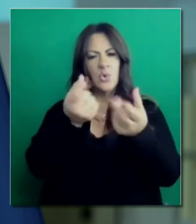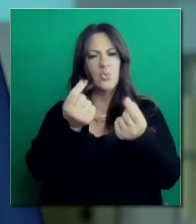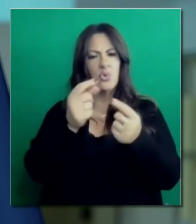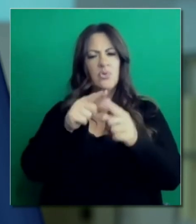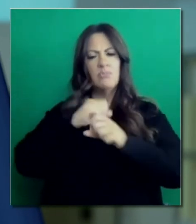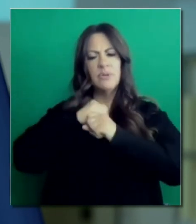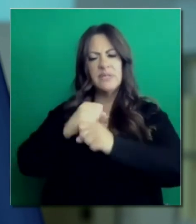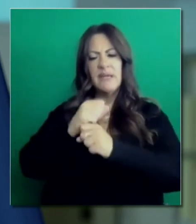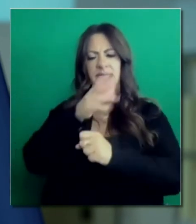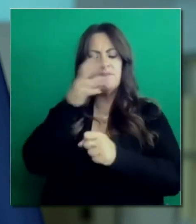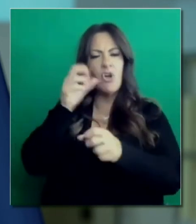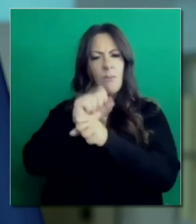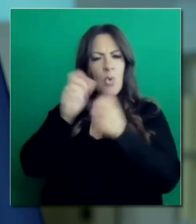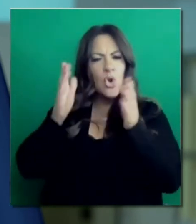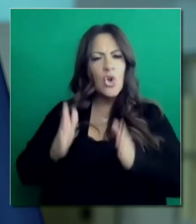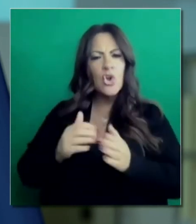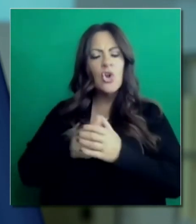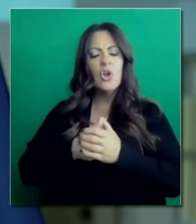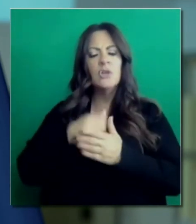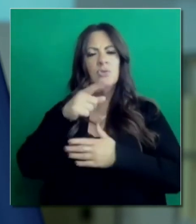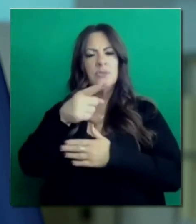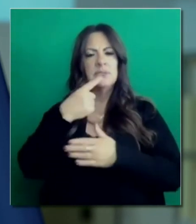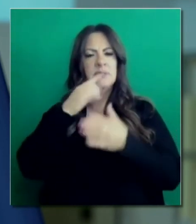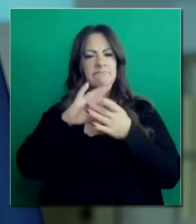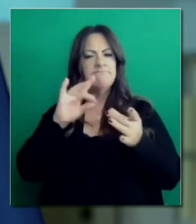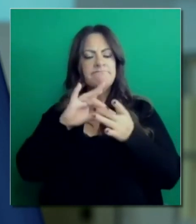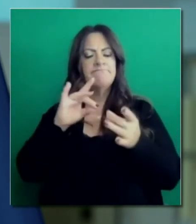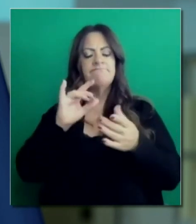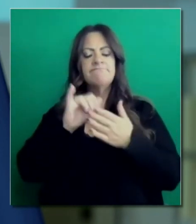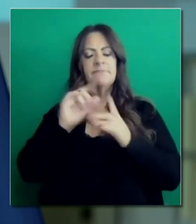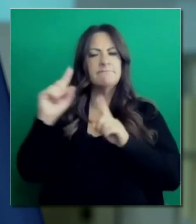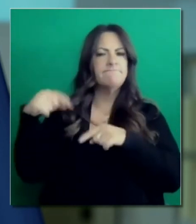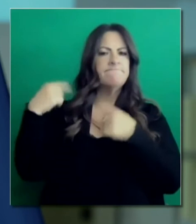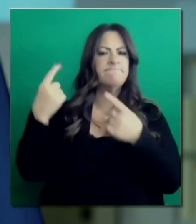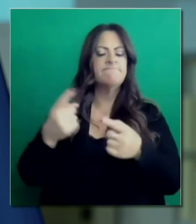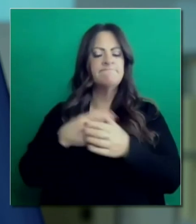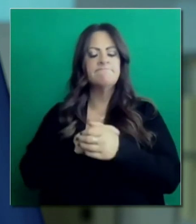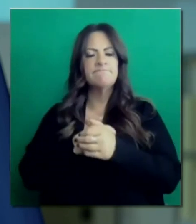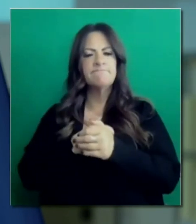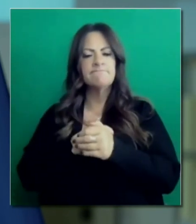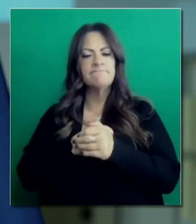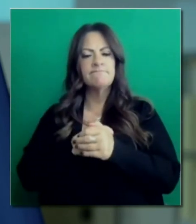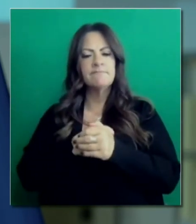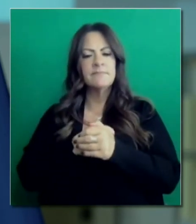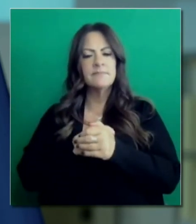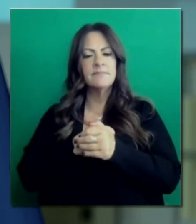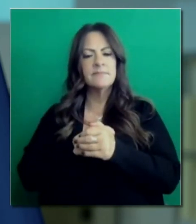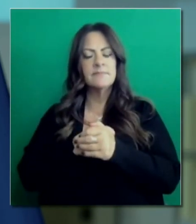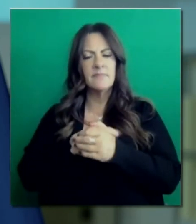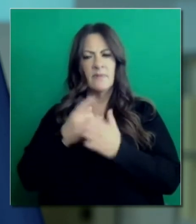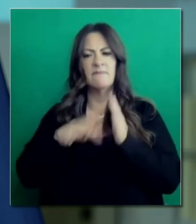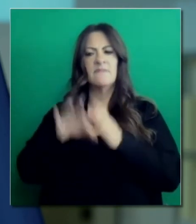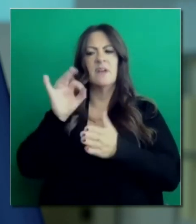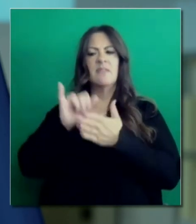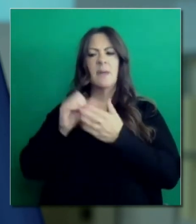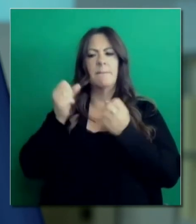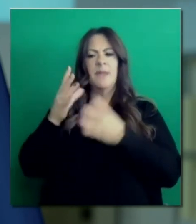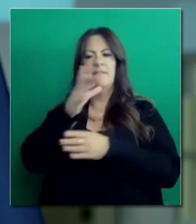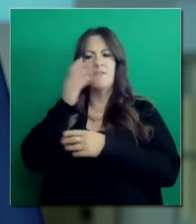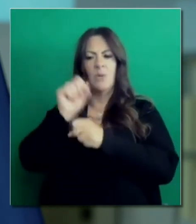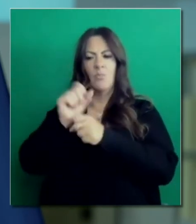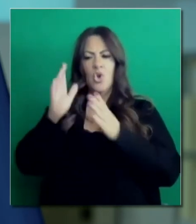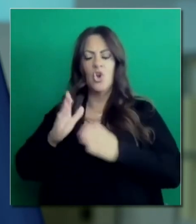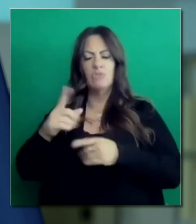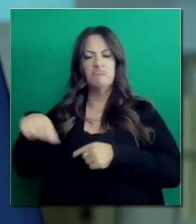harvest a few times this month during your budget announcement, but as we've reported, not many farm workers have taken advantage of the